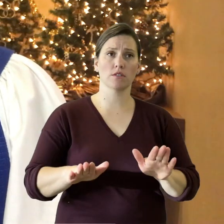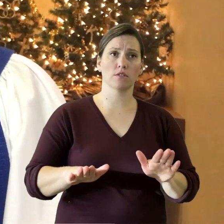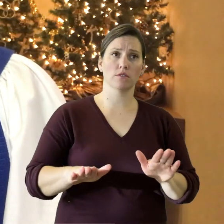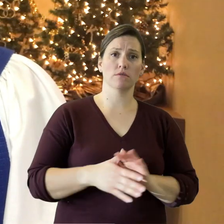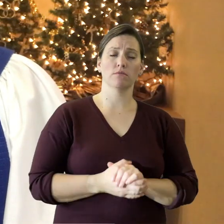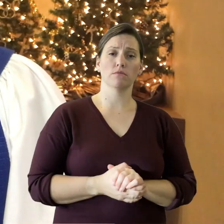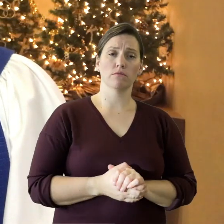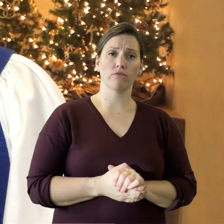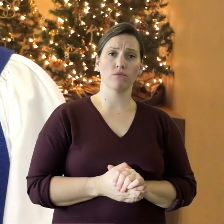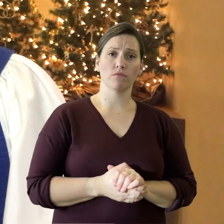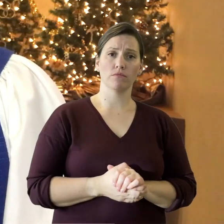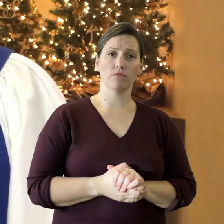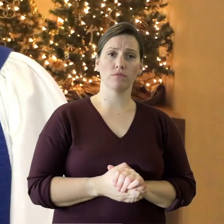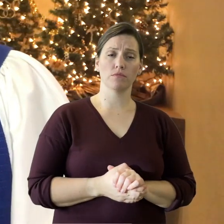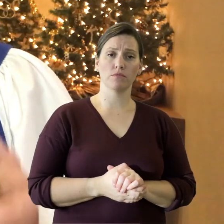peace.